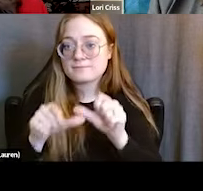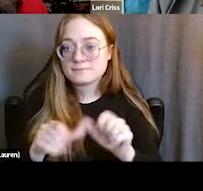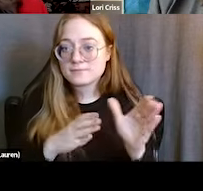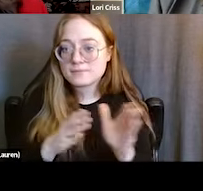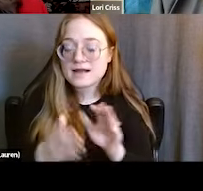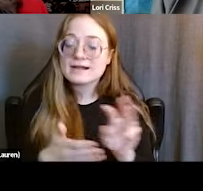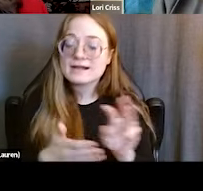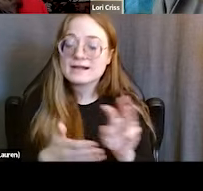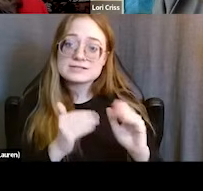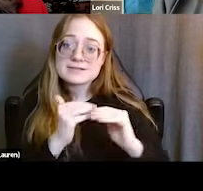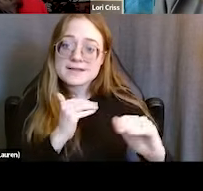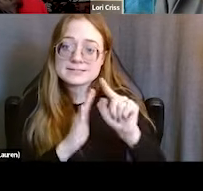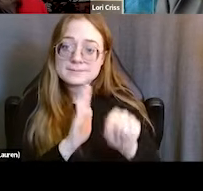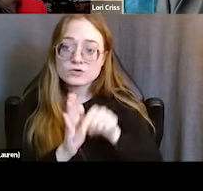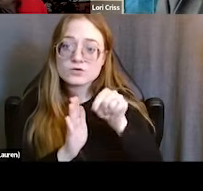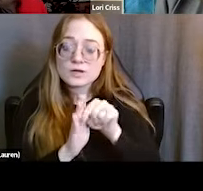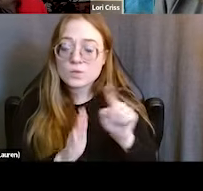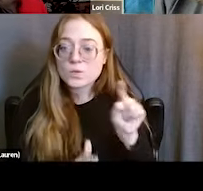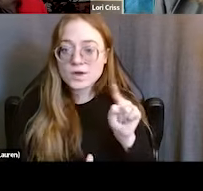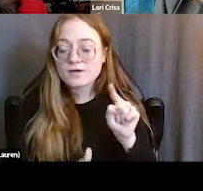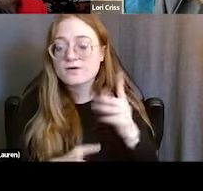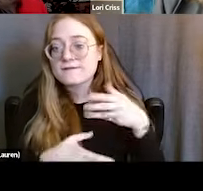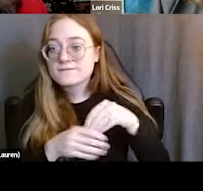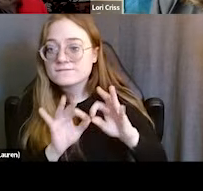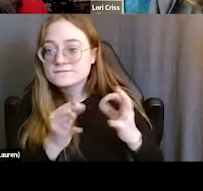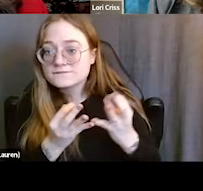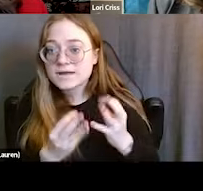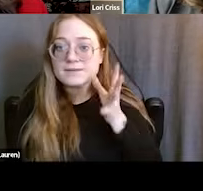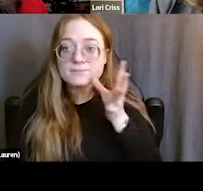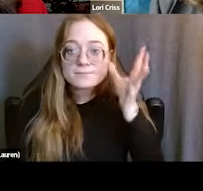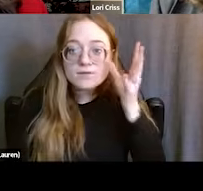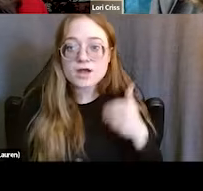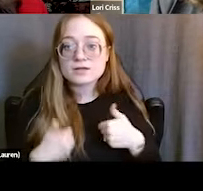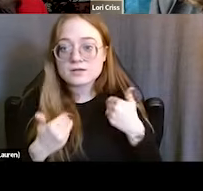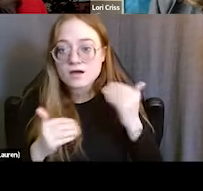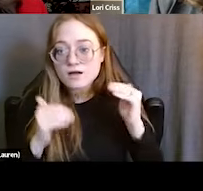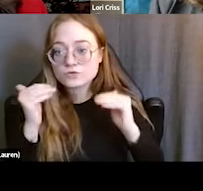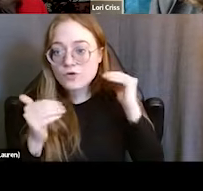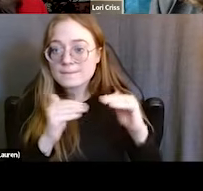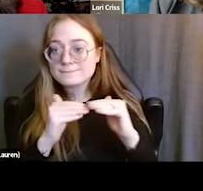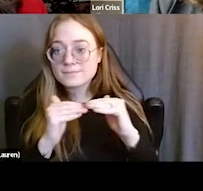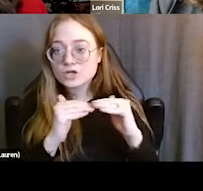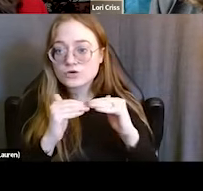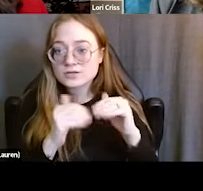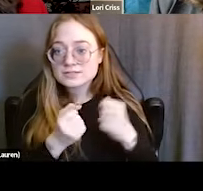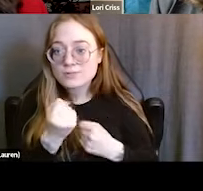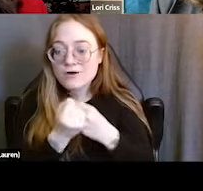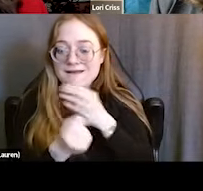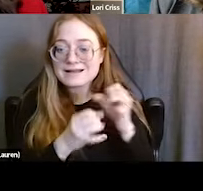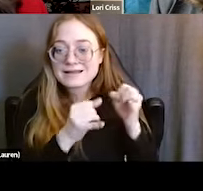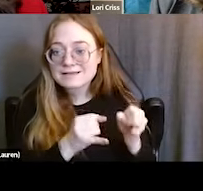stabilization period where there involved family, parent and young adult peer support, and individualized